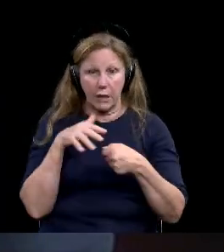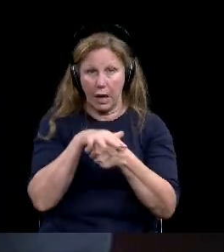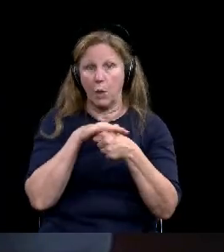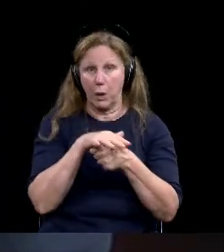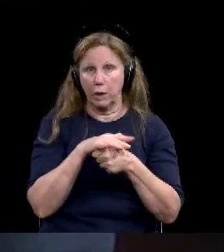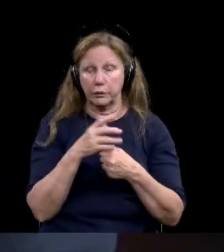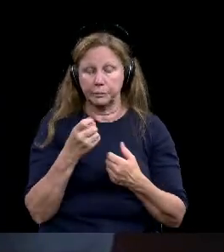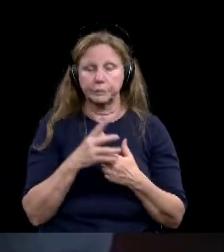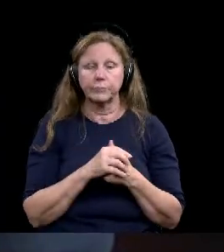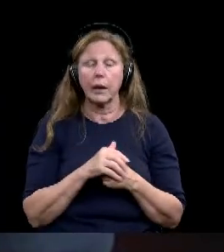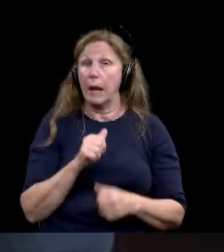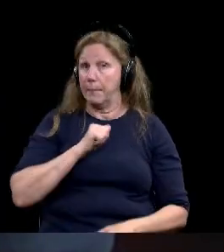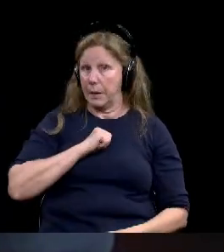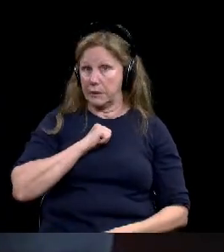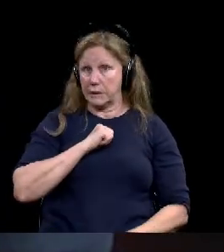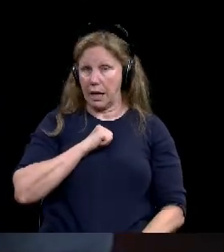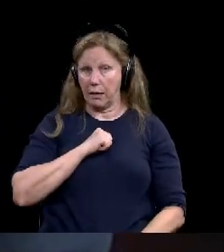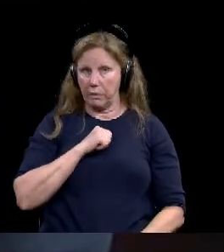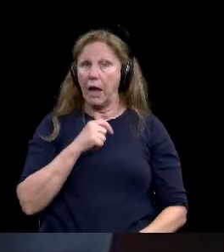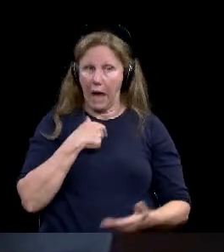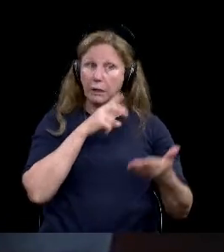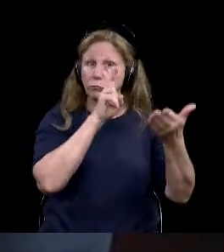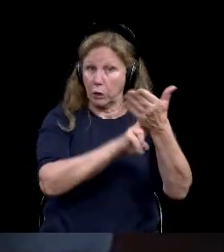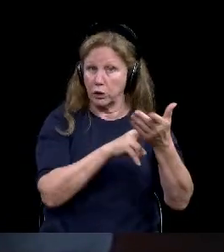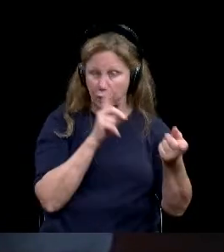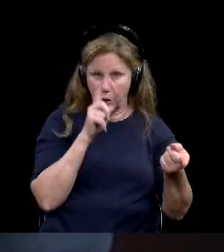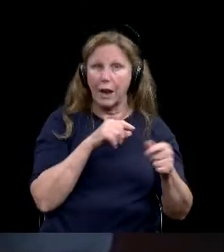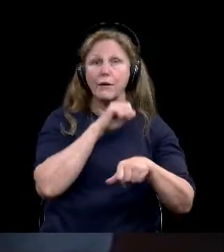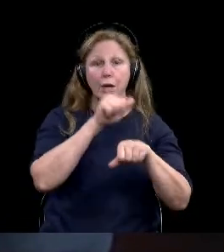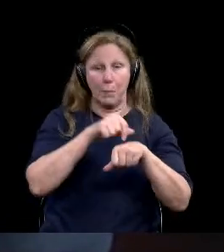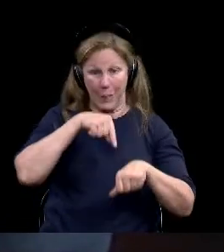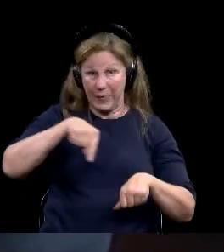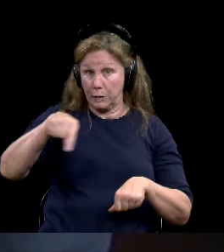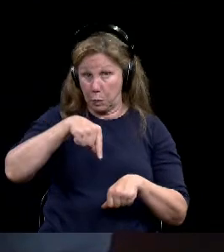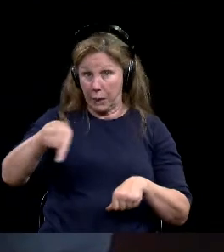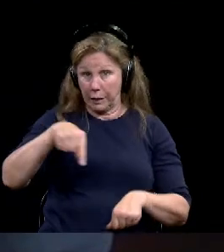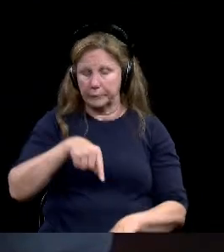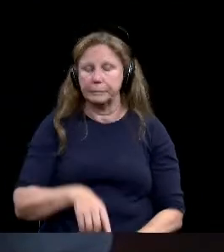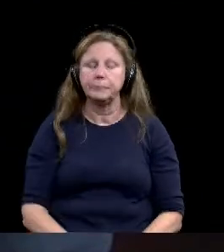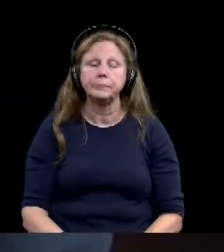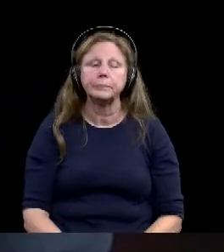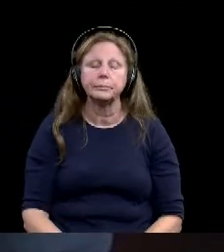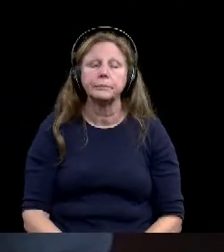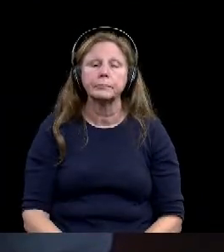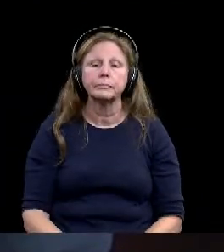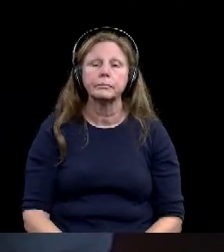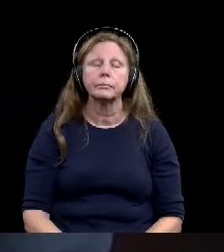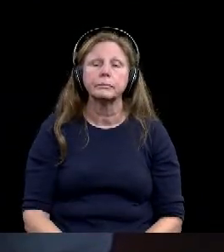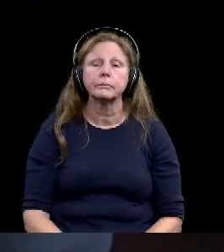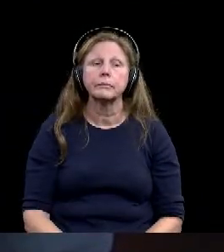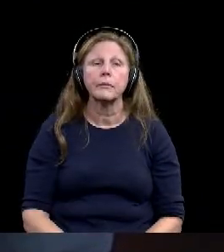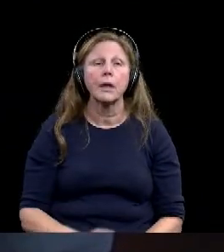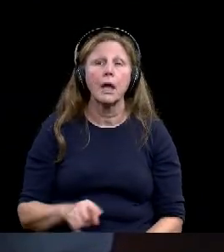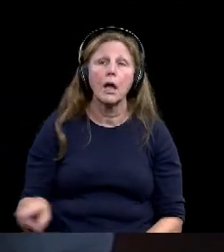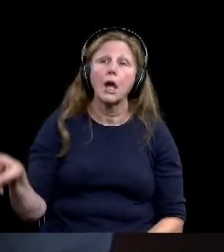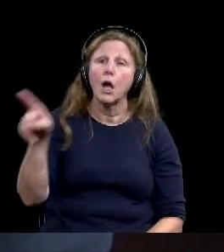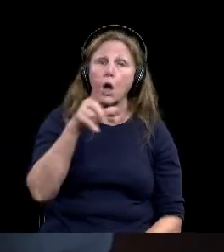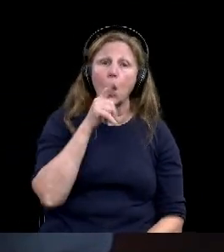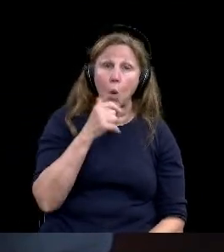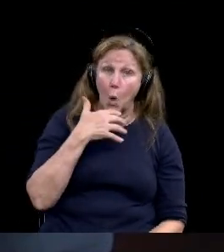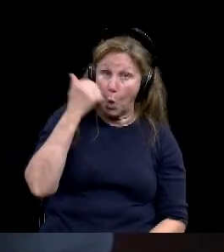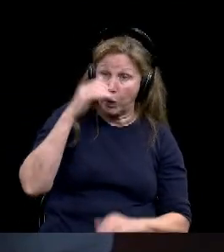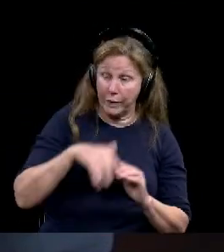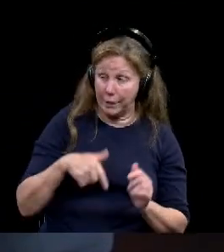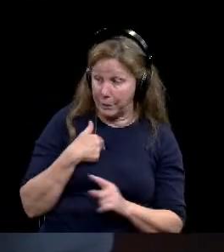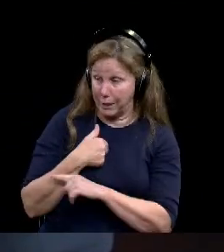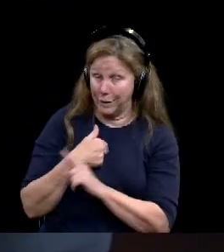more senior statesmen on this call, given my age and my risk category, it was important for me that the most vulnerable